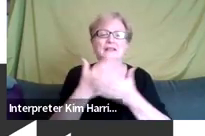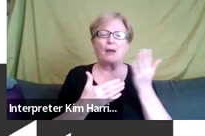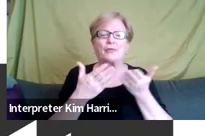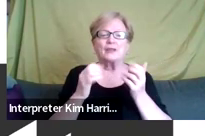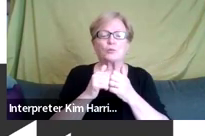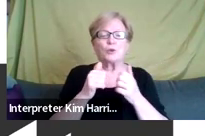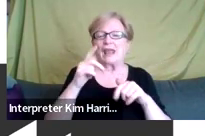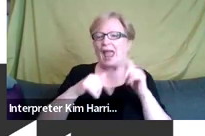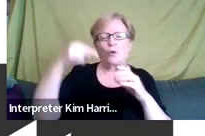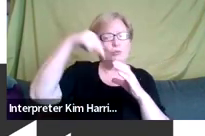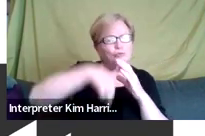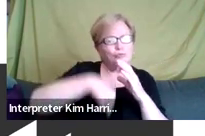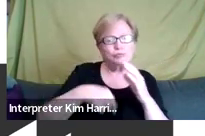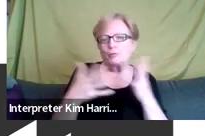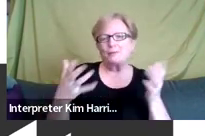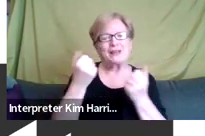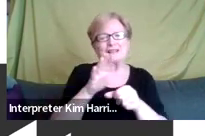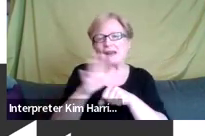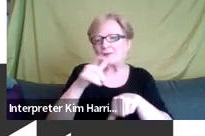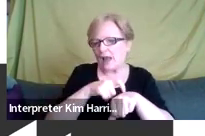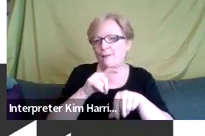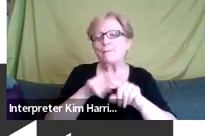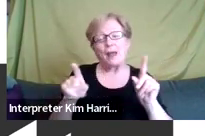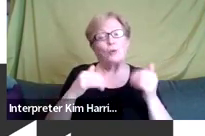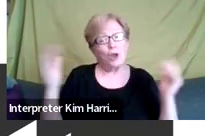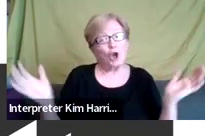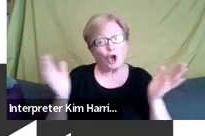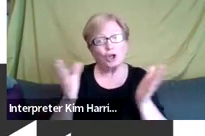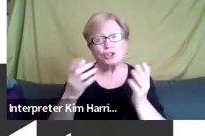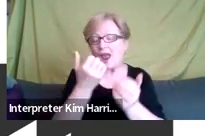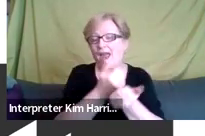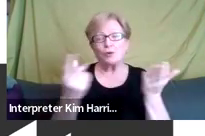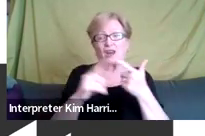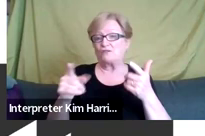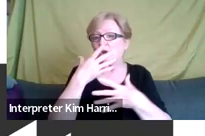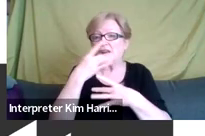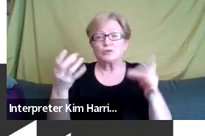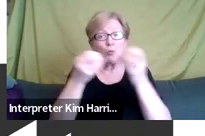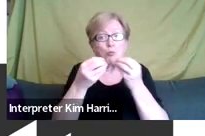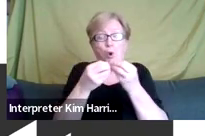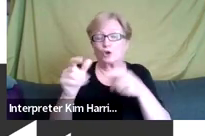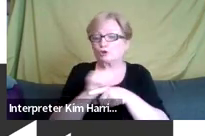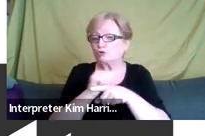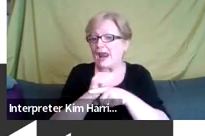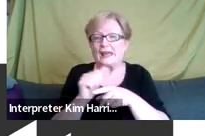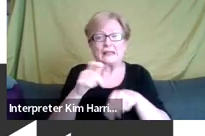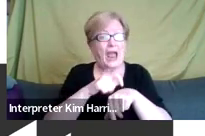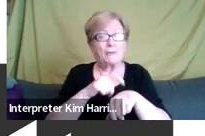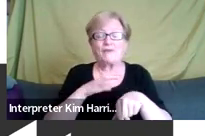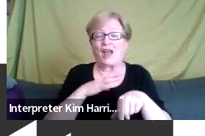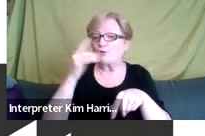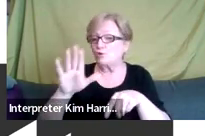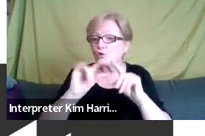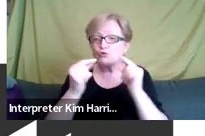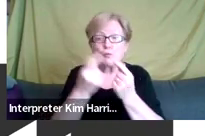deep into today due to the time. We encourage everyone to reach out if interested for more training sessions for your group or